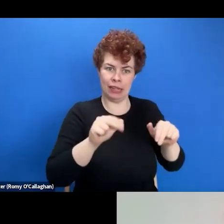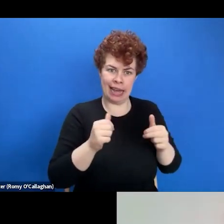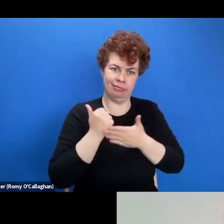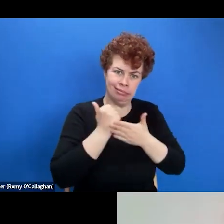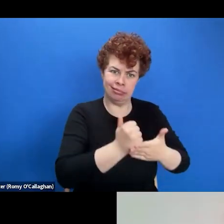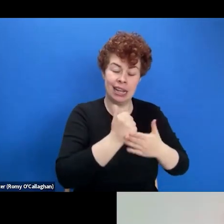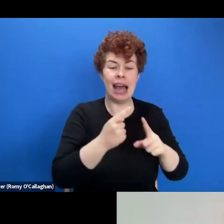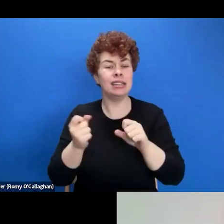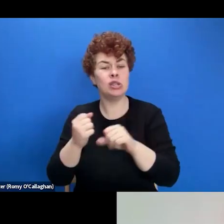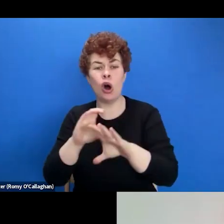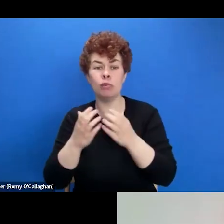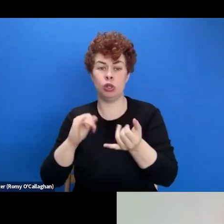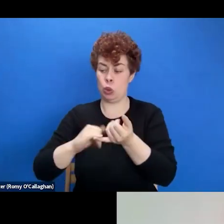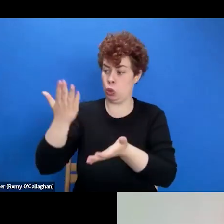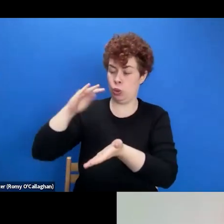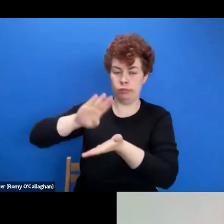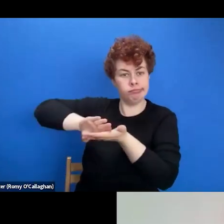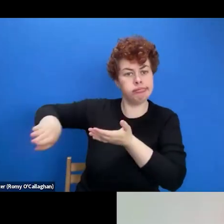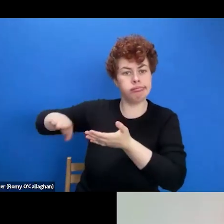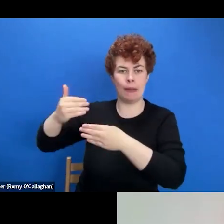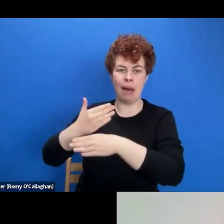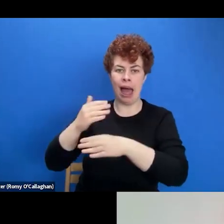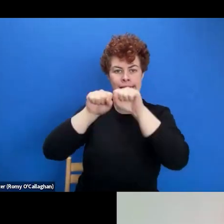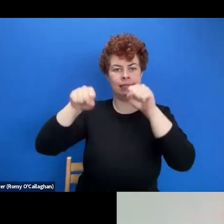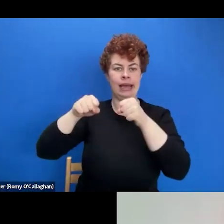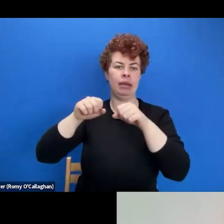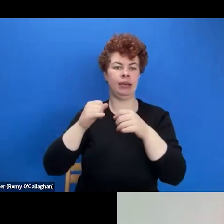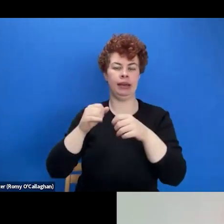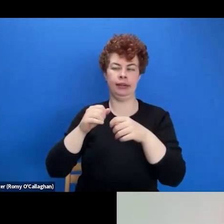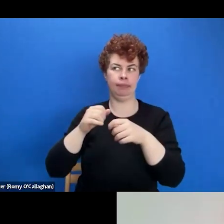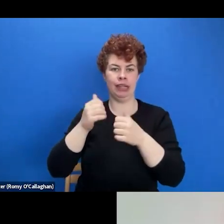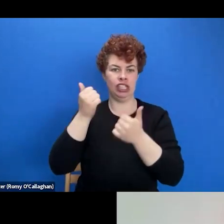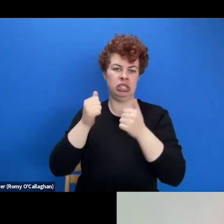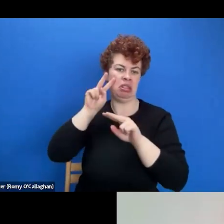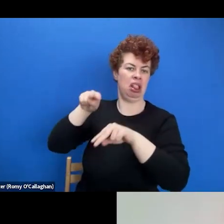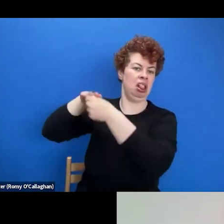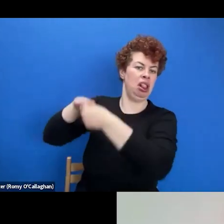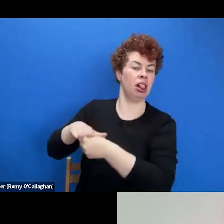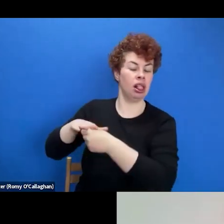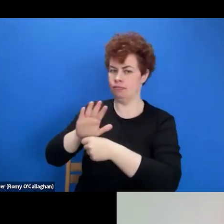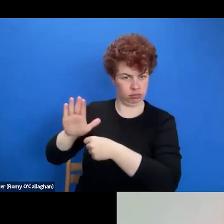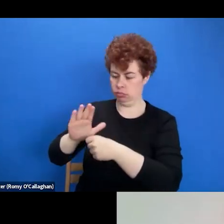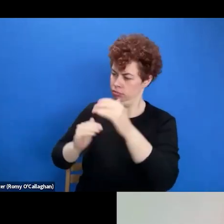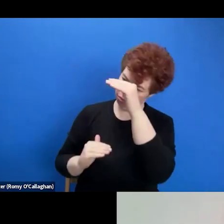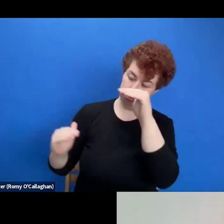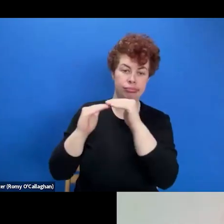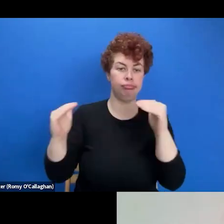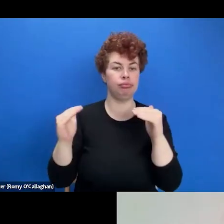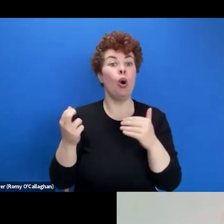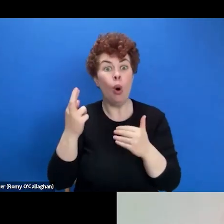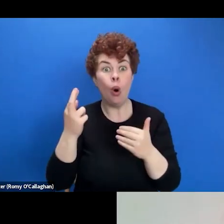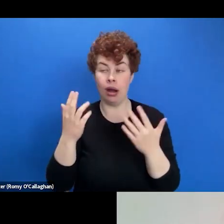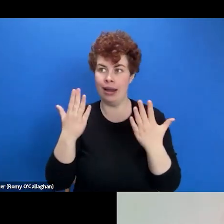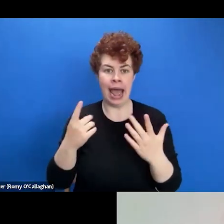communities that have been marginalised by systemic justice and or are facing the front lines of climate